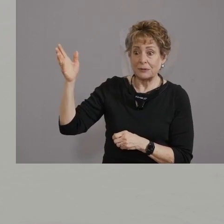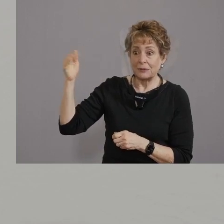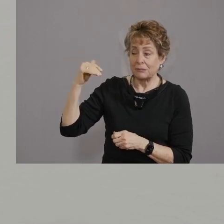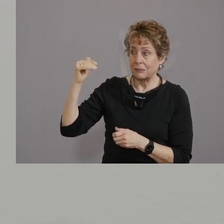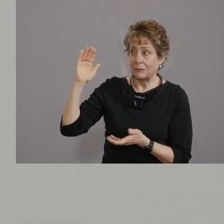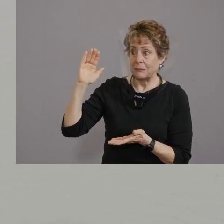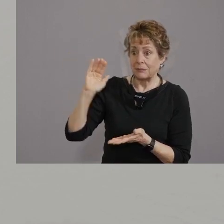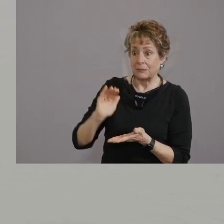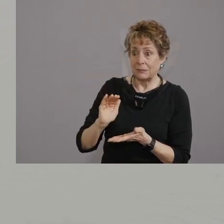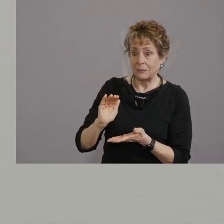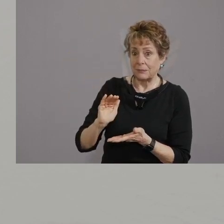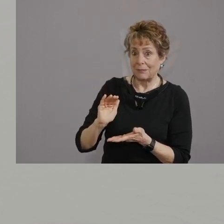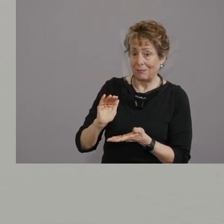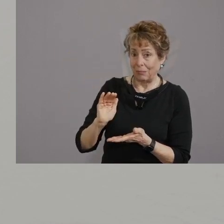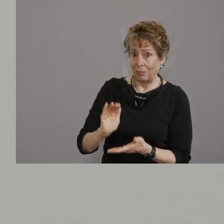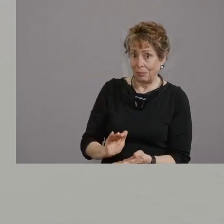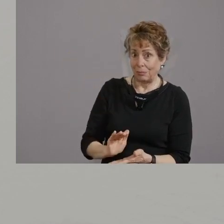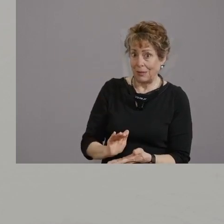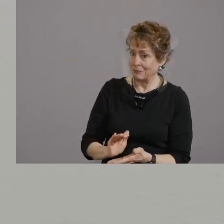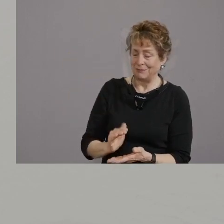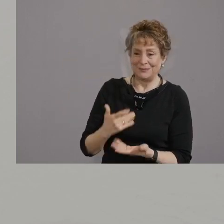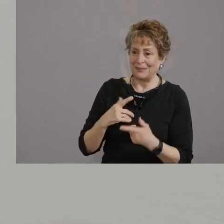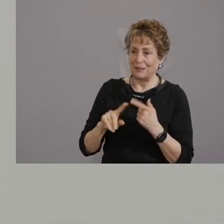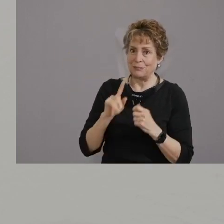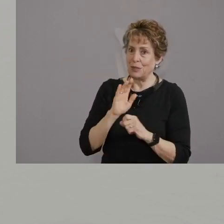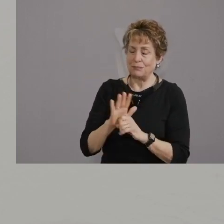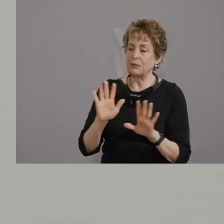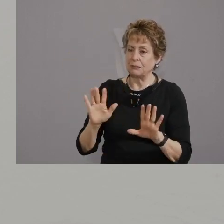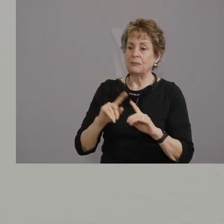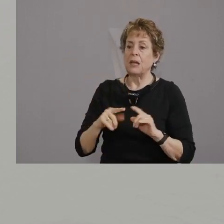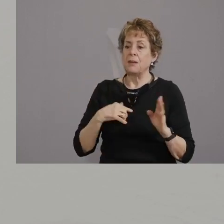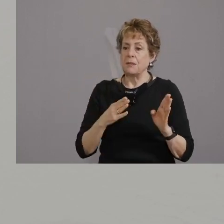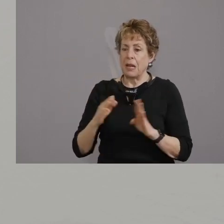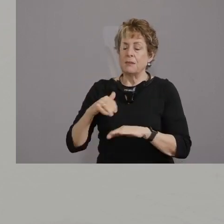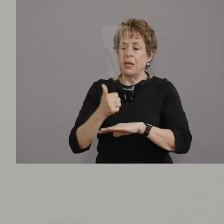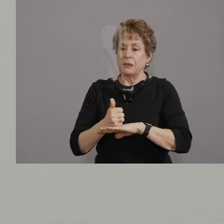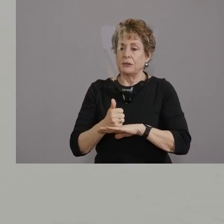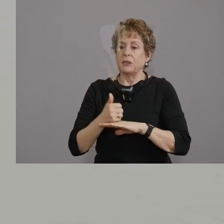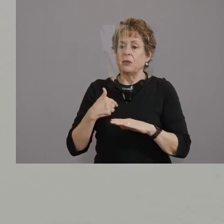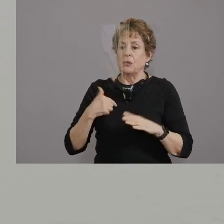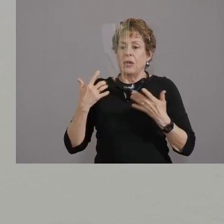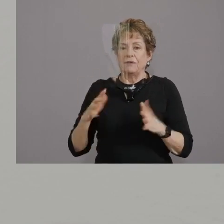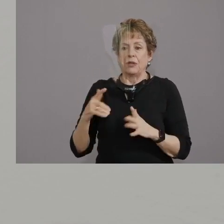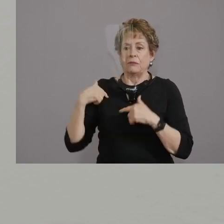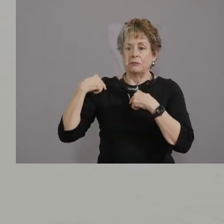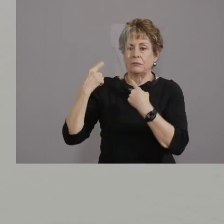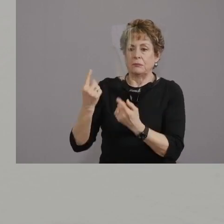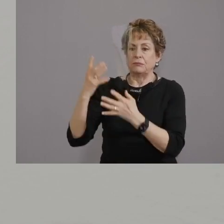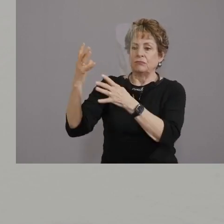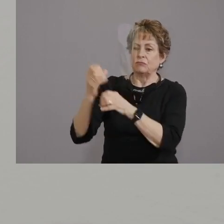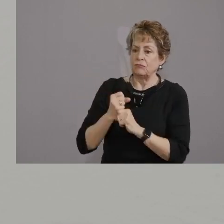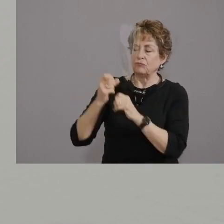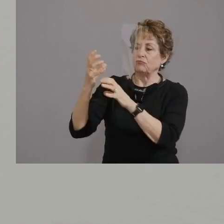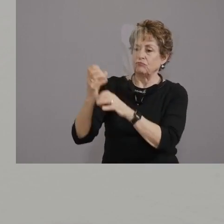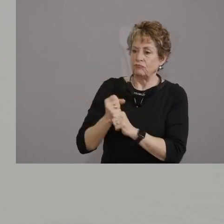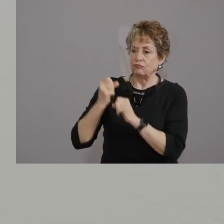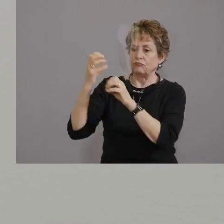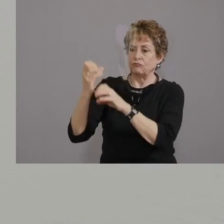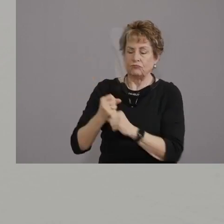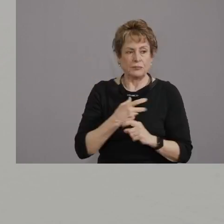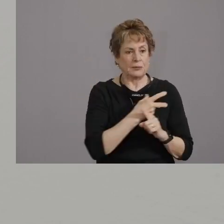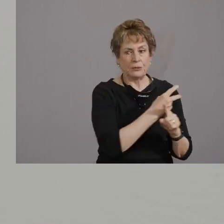weeks, but we plan accordingly based on our allocations that we get. So we'll continue to monitor and